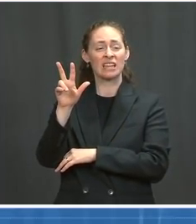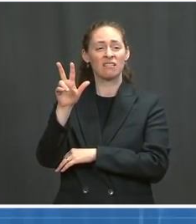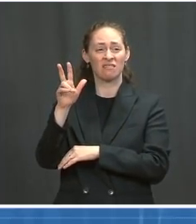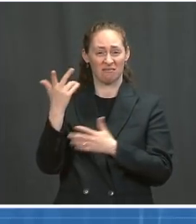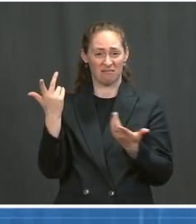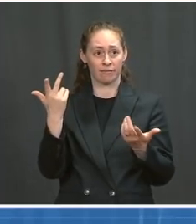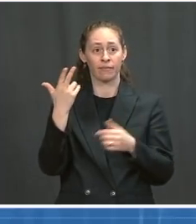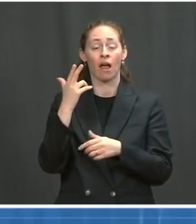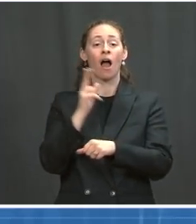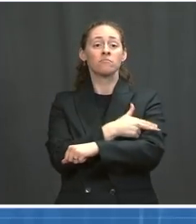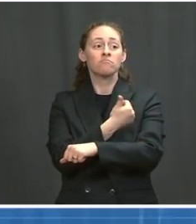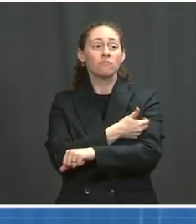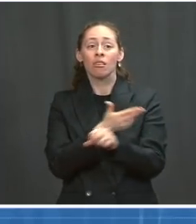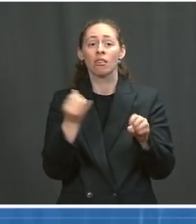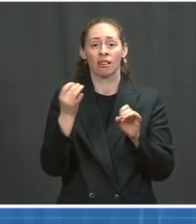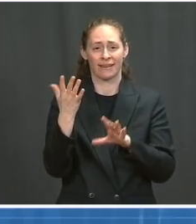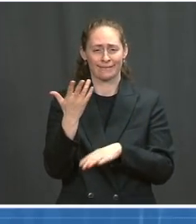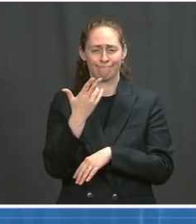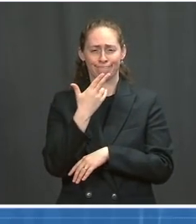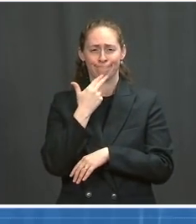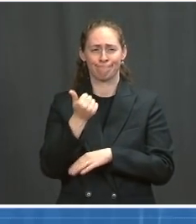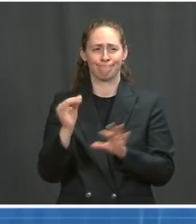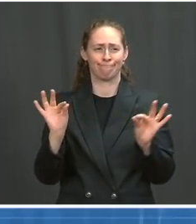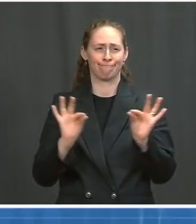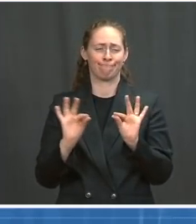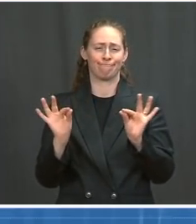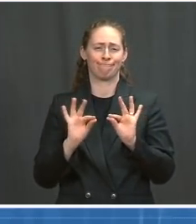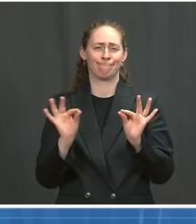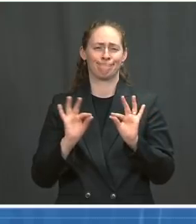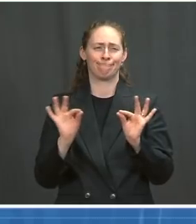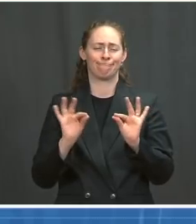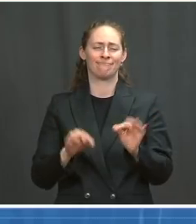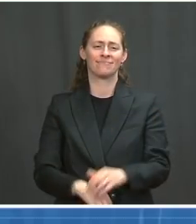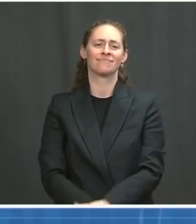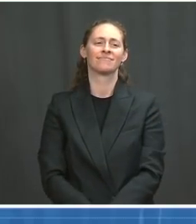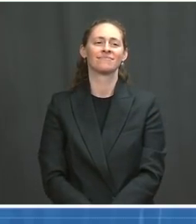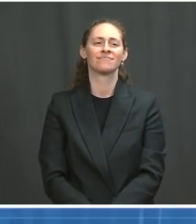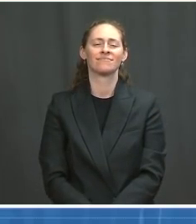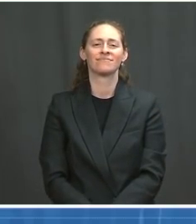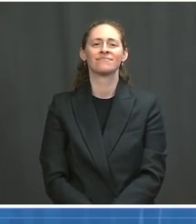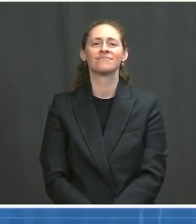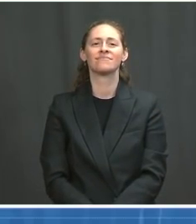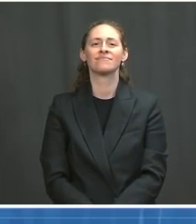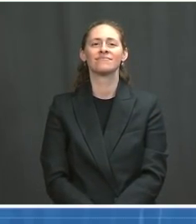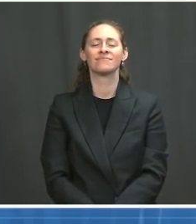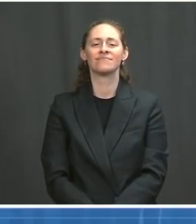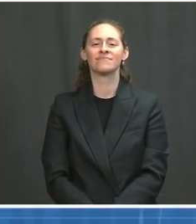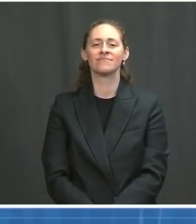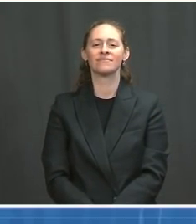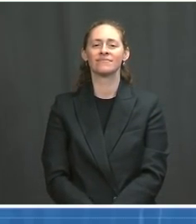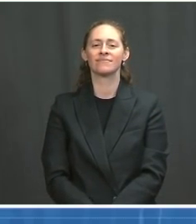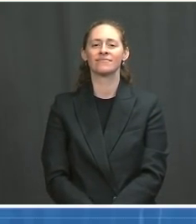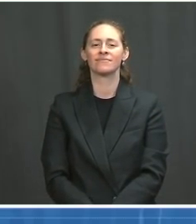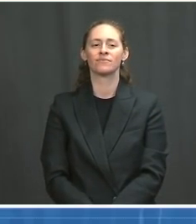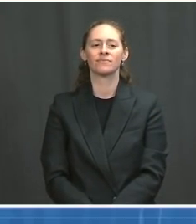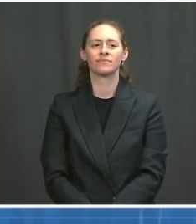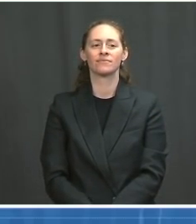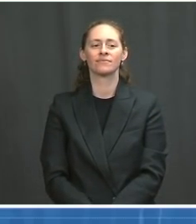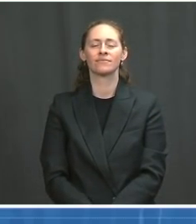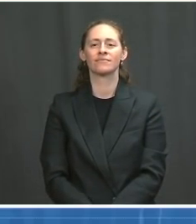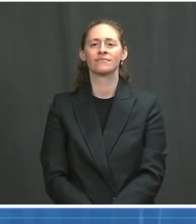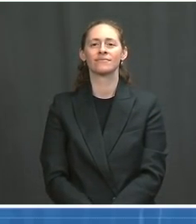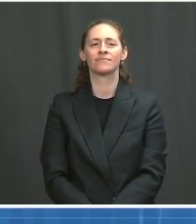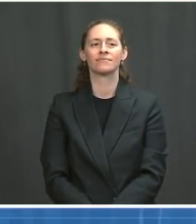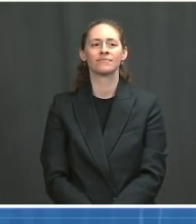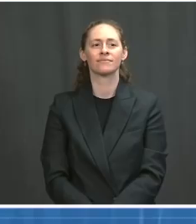take a look at how impressive the data are. Israel has predominantly the B117, which